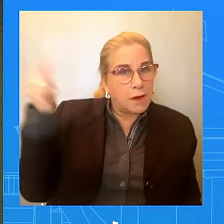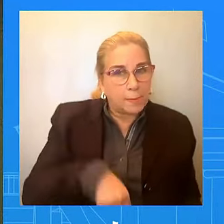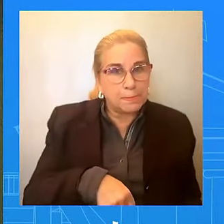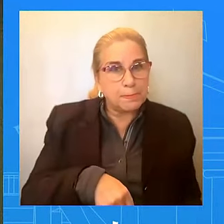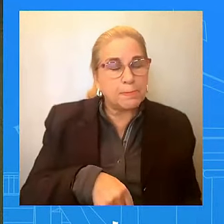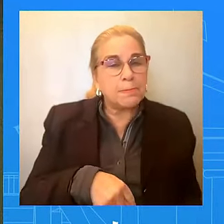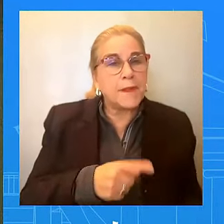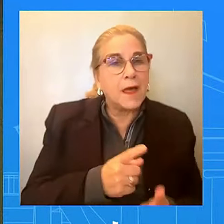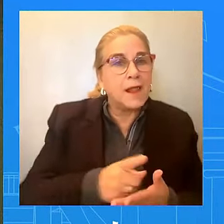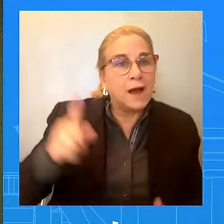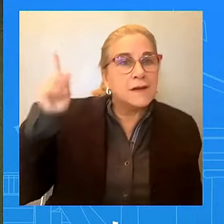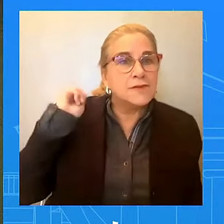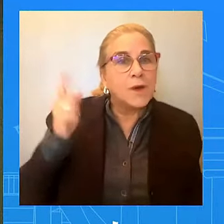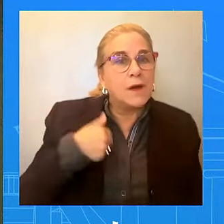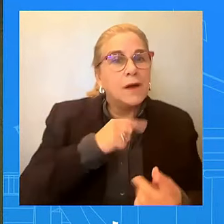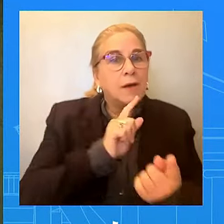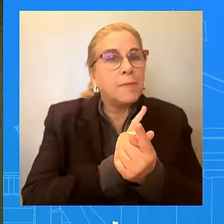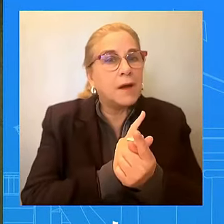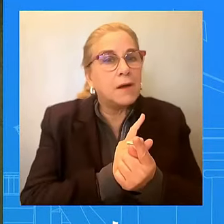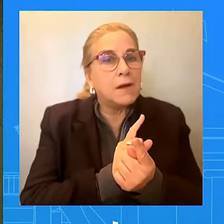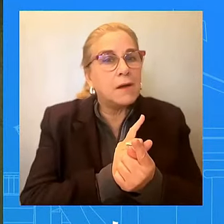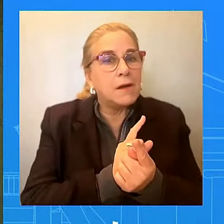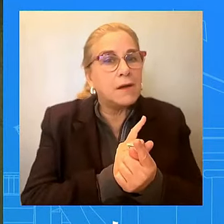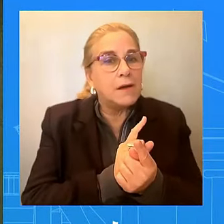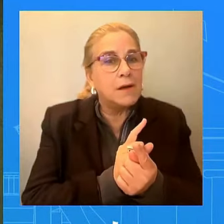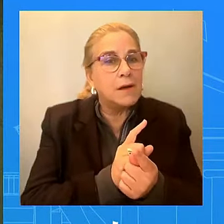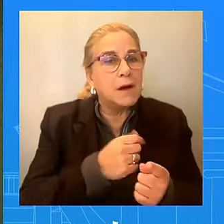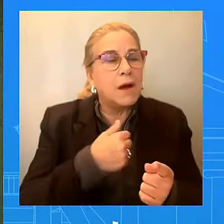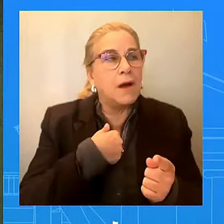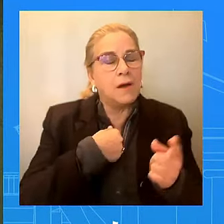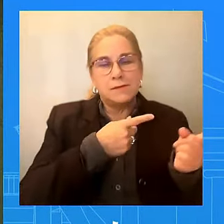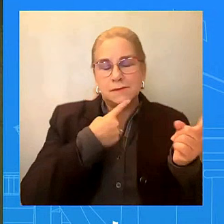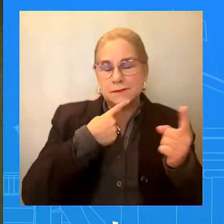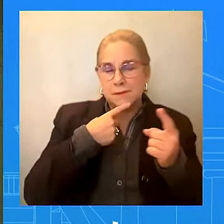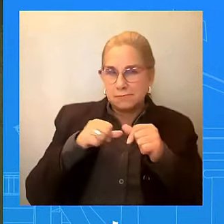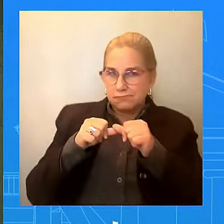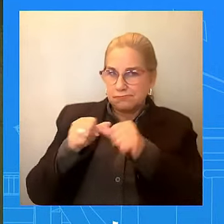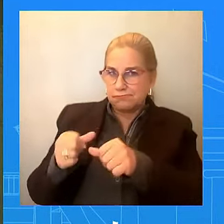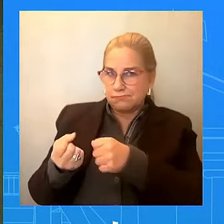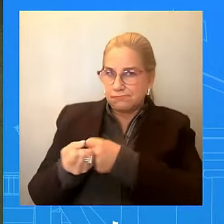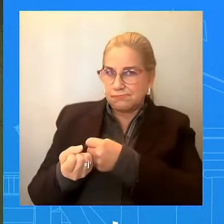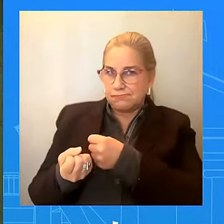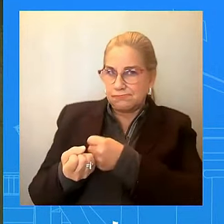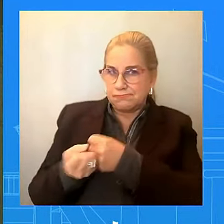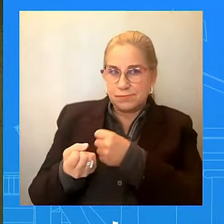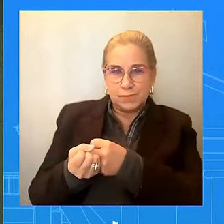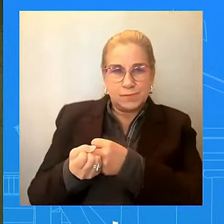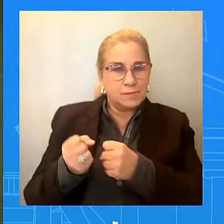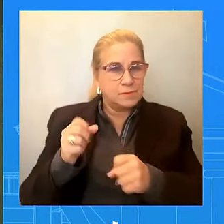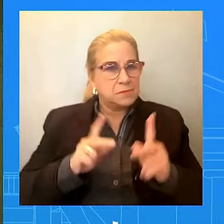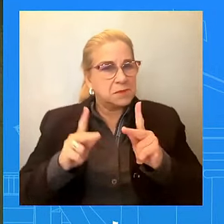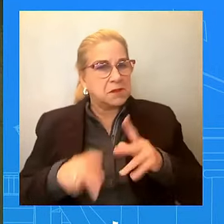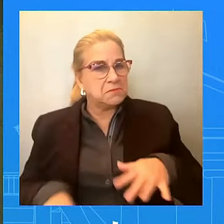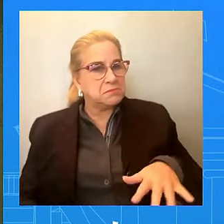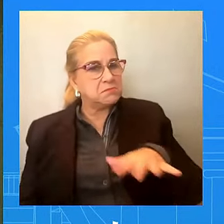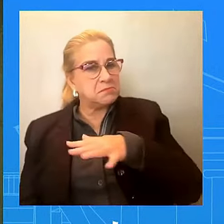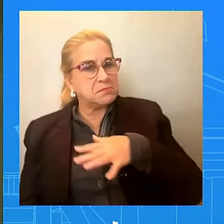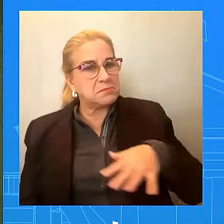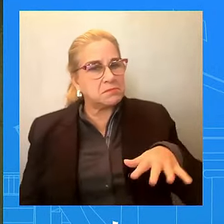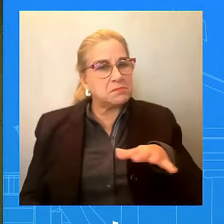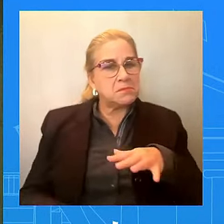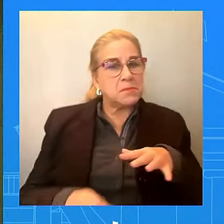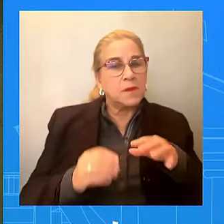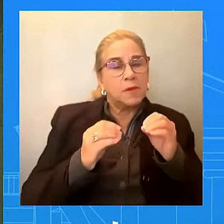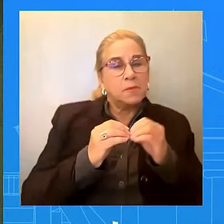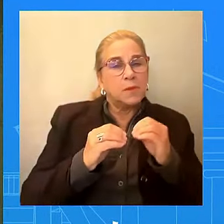to support impacted communities and first responders on the ground. More than 10,000 federal staff are on the ground